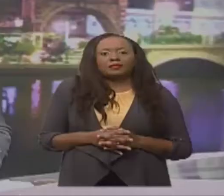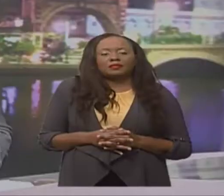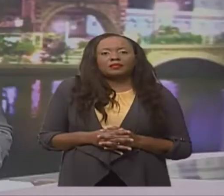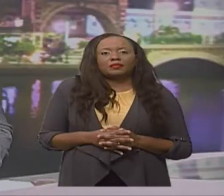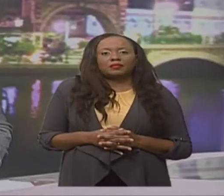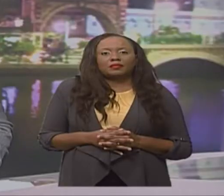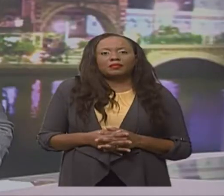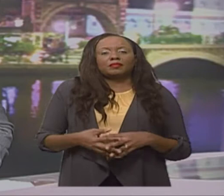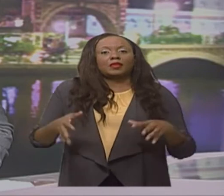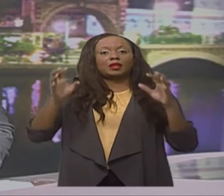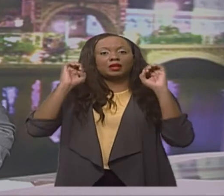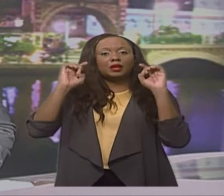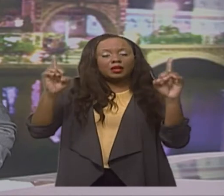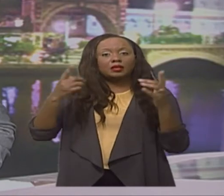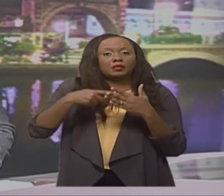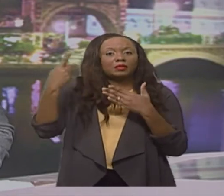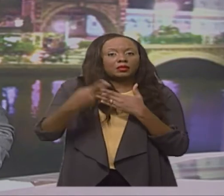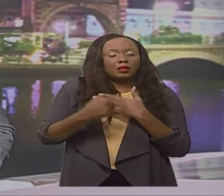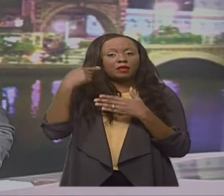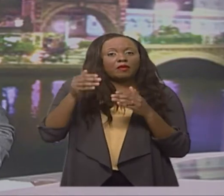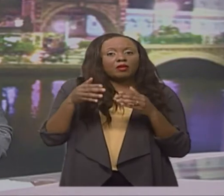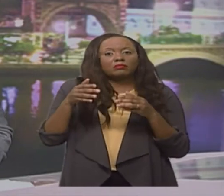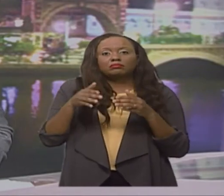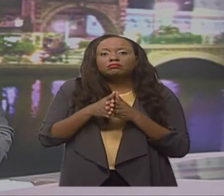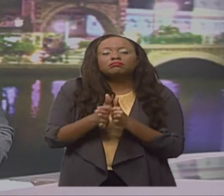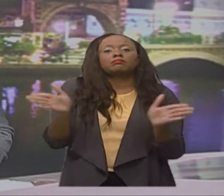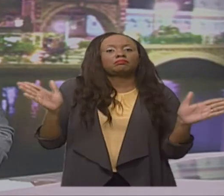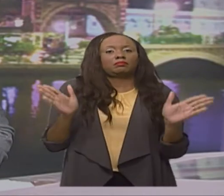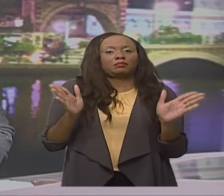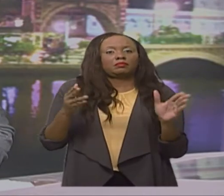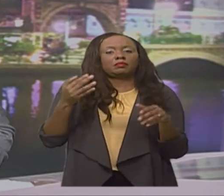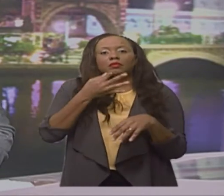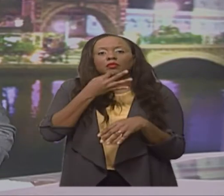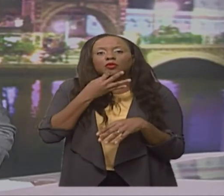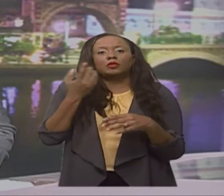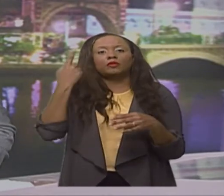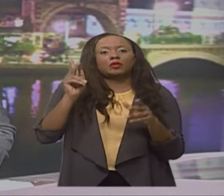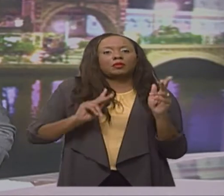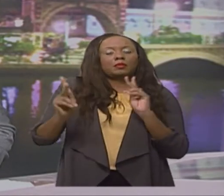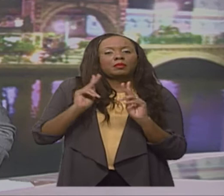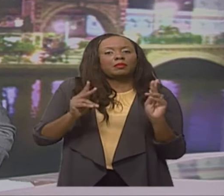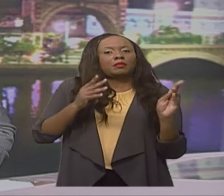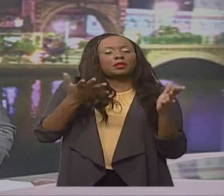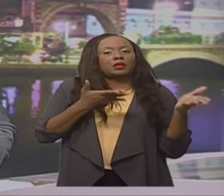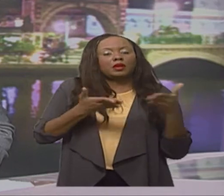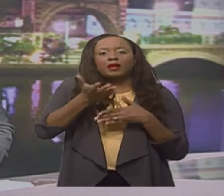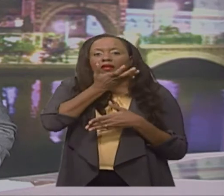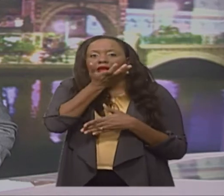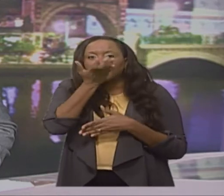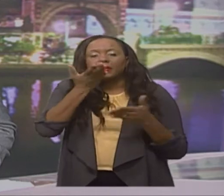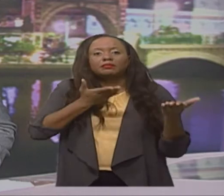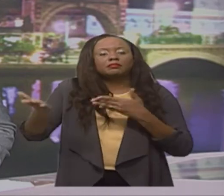News. Thanks, Rianne. Well, a public education program will soon be rolled out for waste haulers visiting the Bridgetown sewage treatment